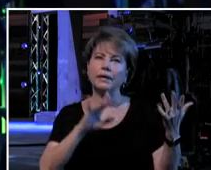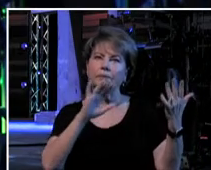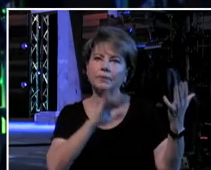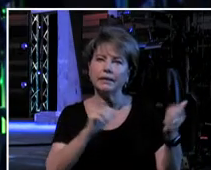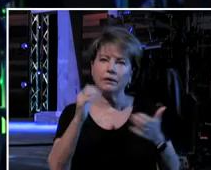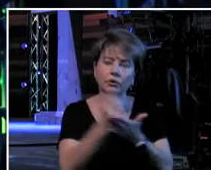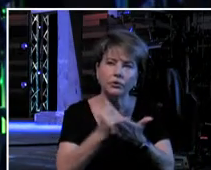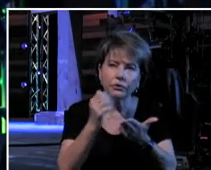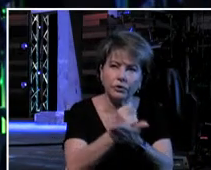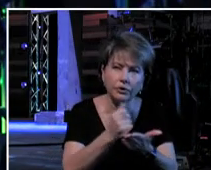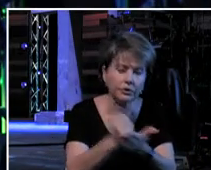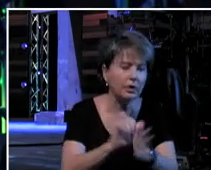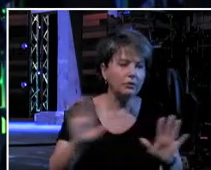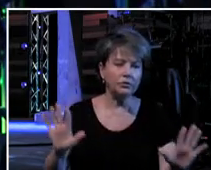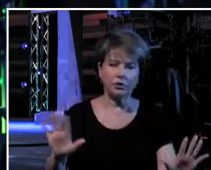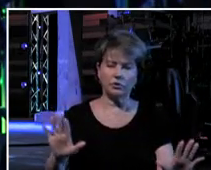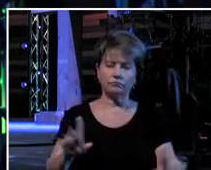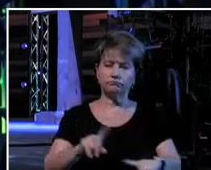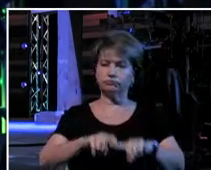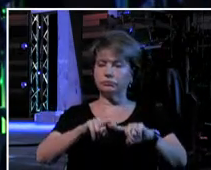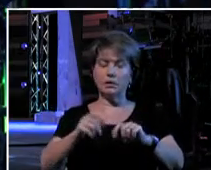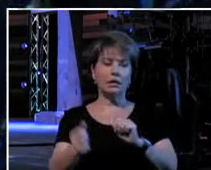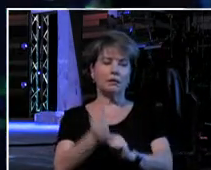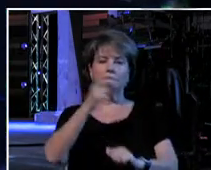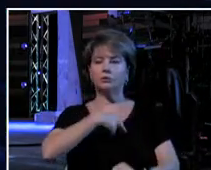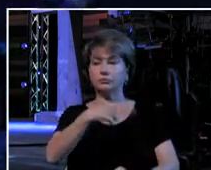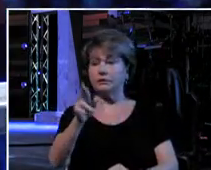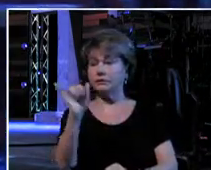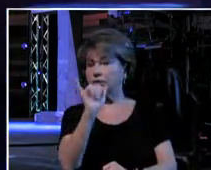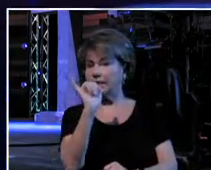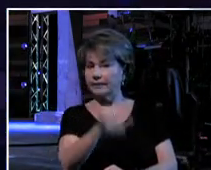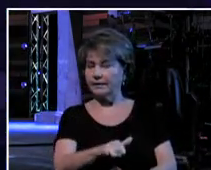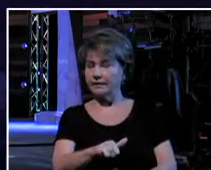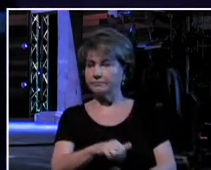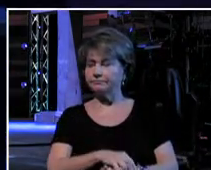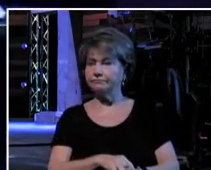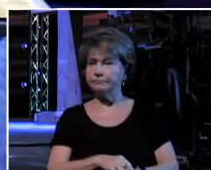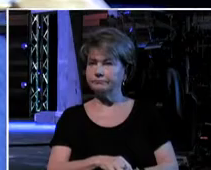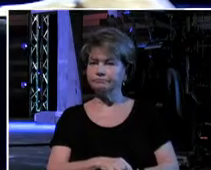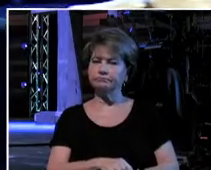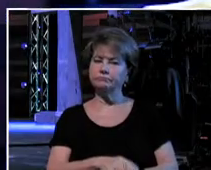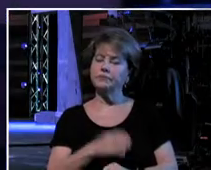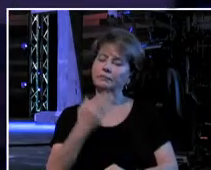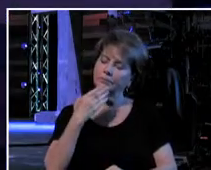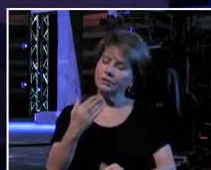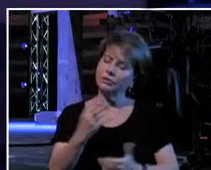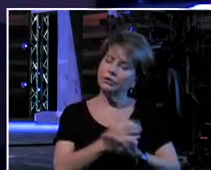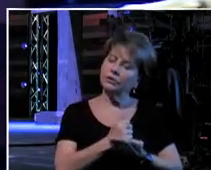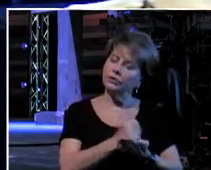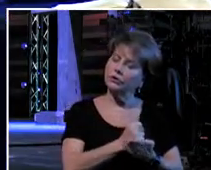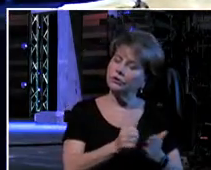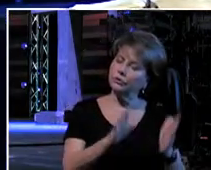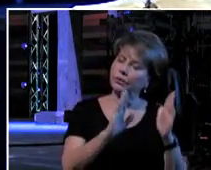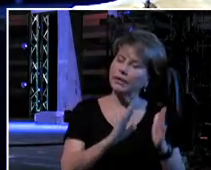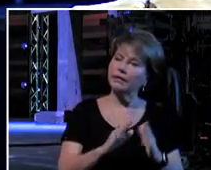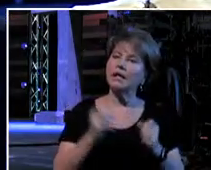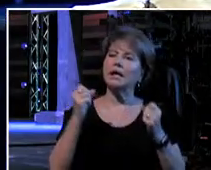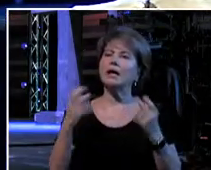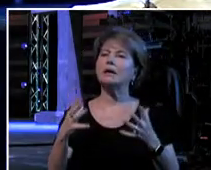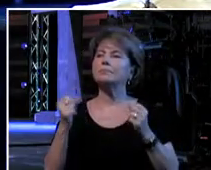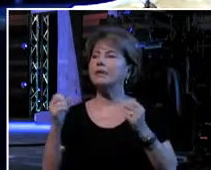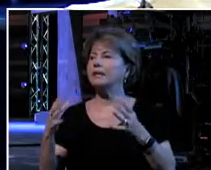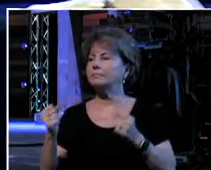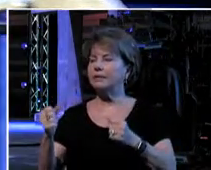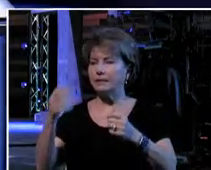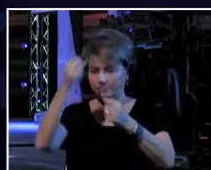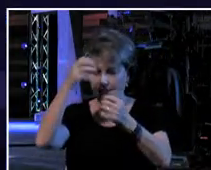him. Most of the religions of the world are built around this simple principle. Be good. Just be good. How many messages have you heard in